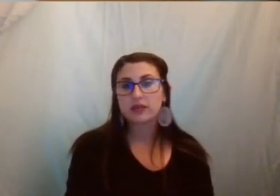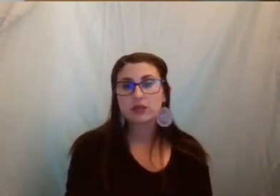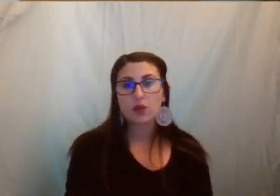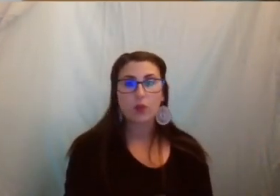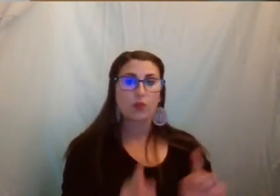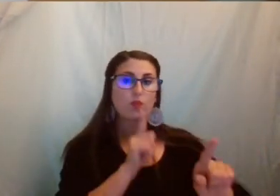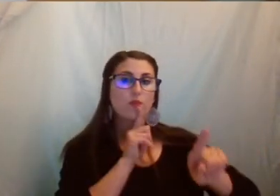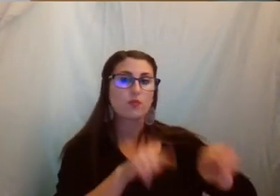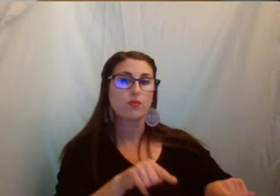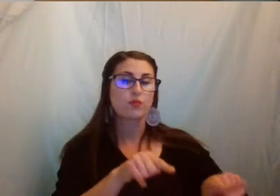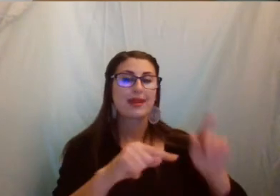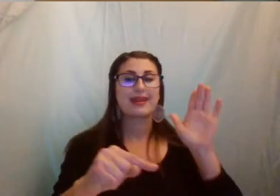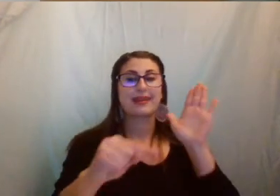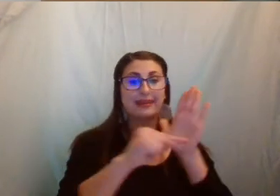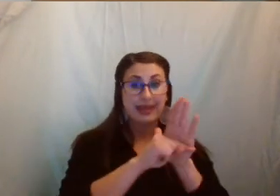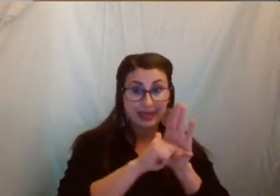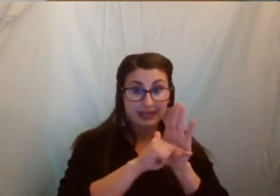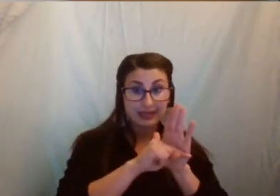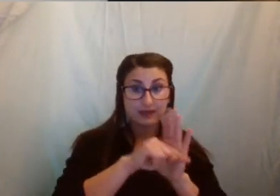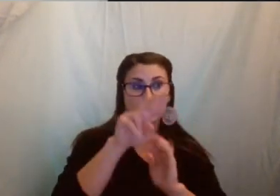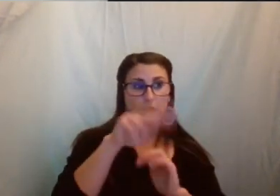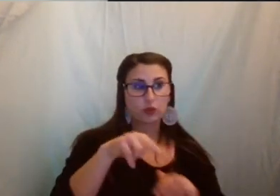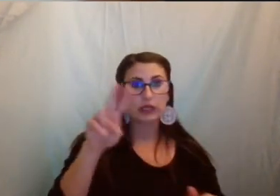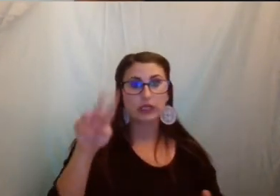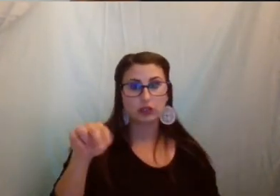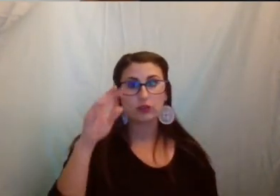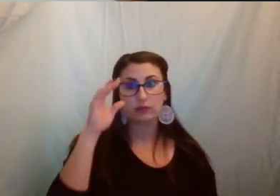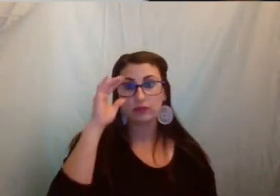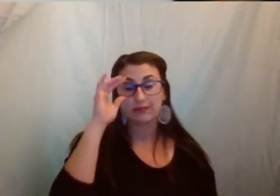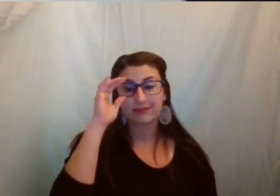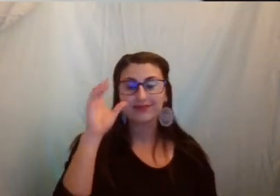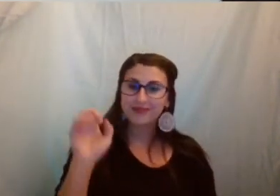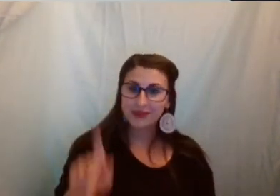45. So our answer is negative 22.